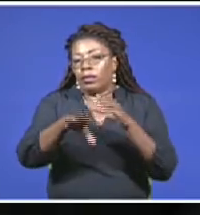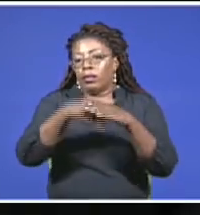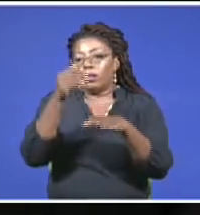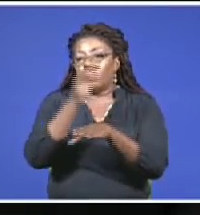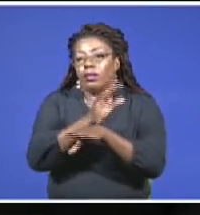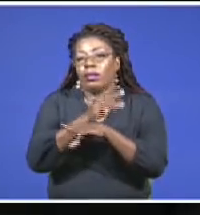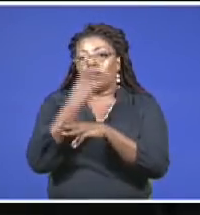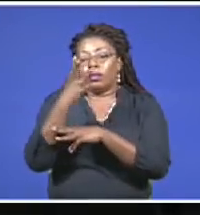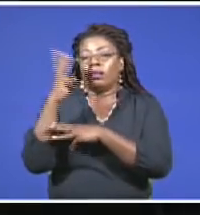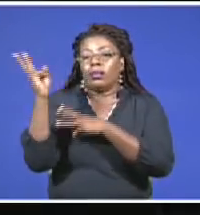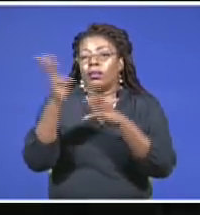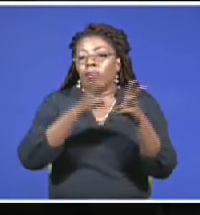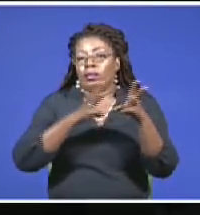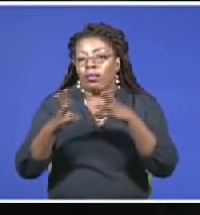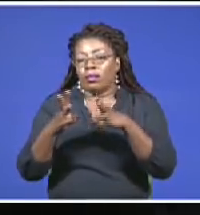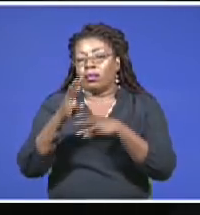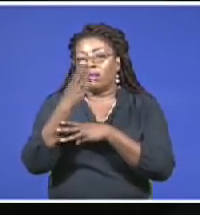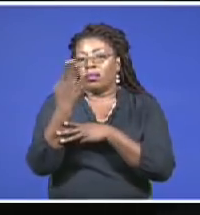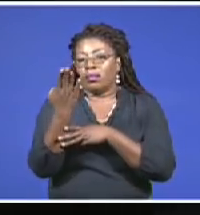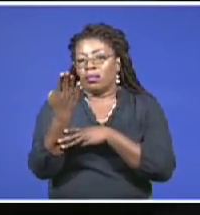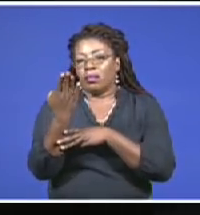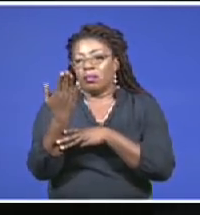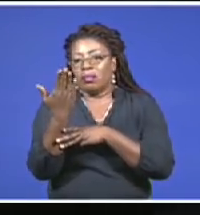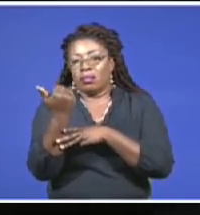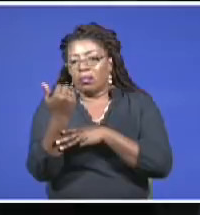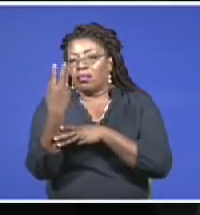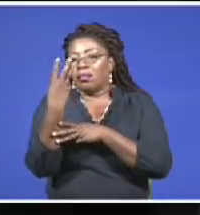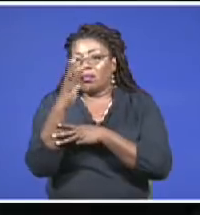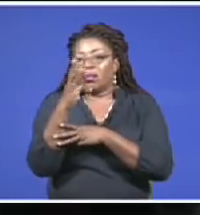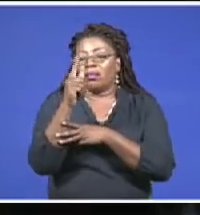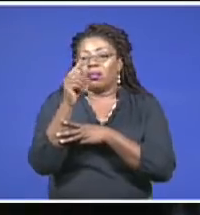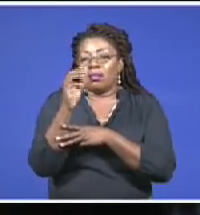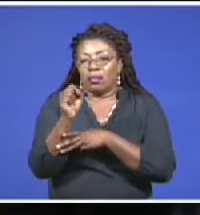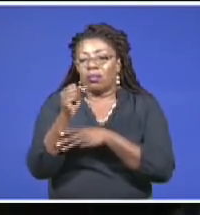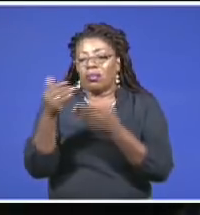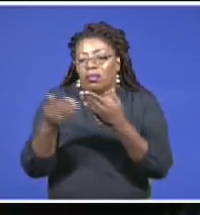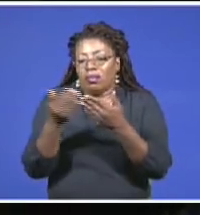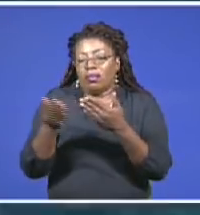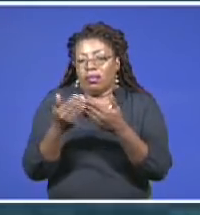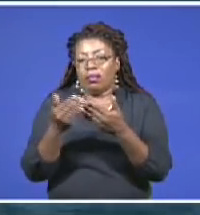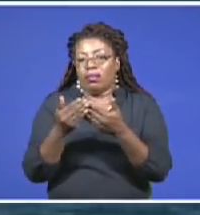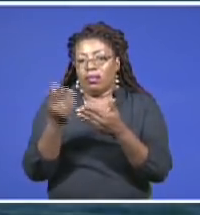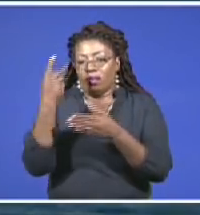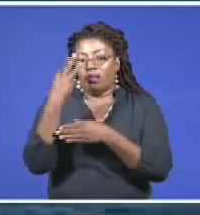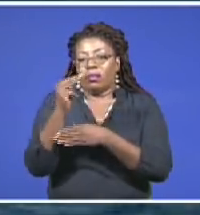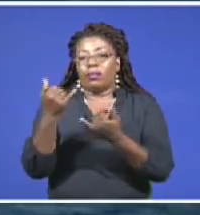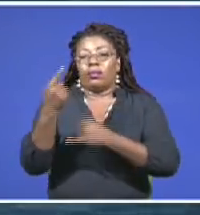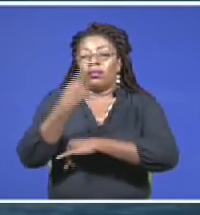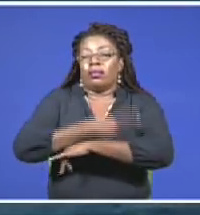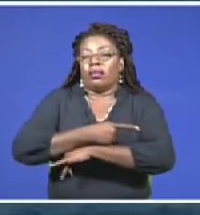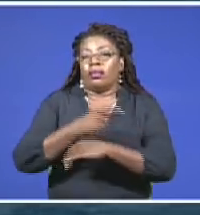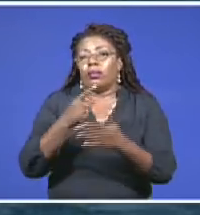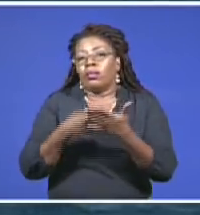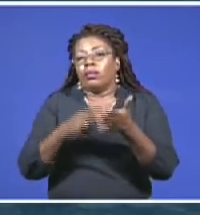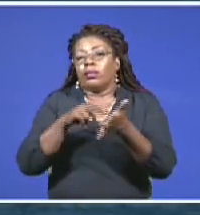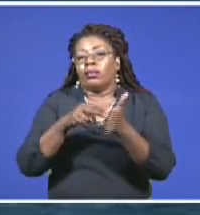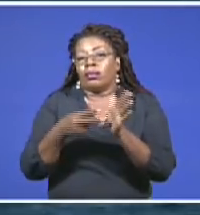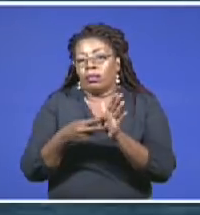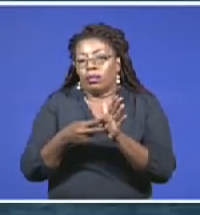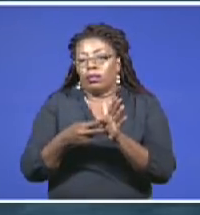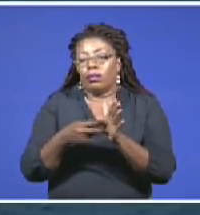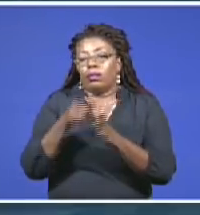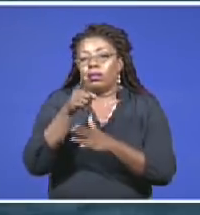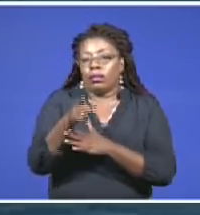afternoon, I see the wind about 15, 16. I said, man, it's an easy catch for him today. It's an easy catch. What it means for you guys to win this